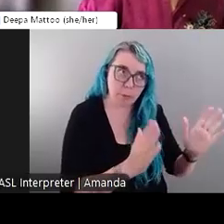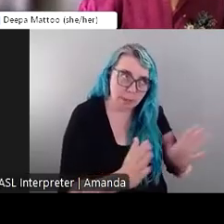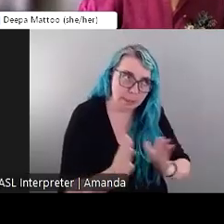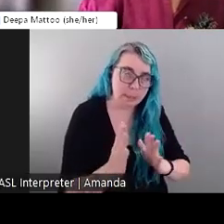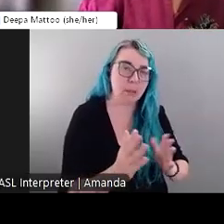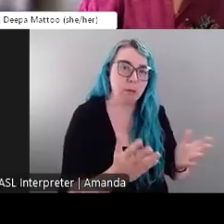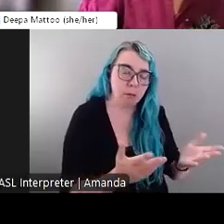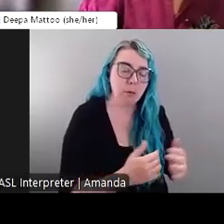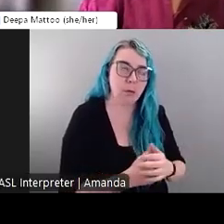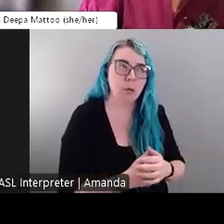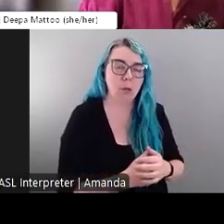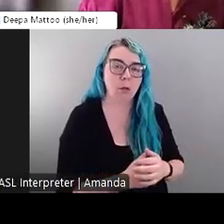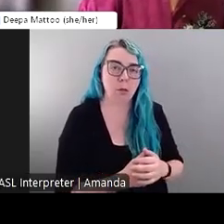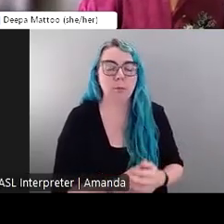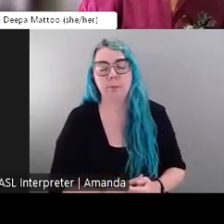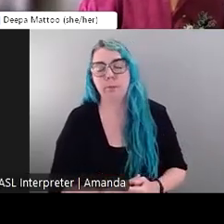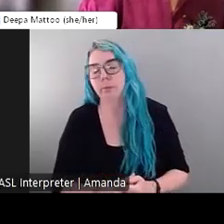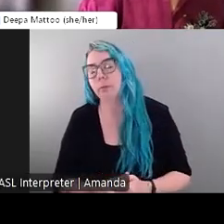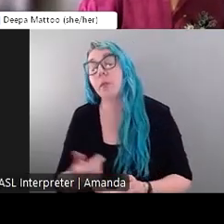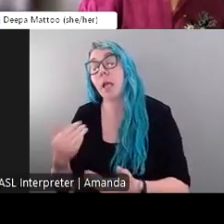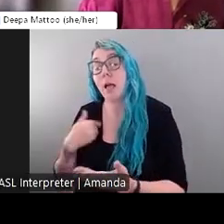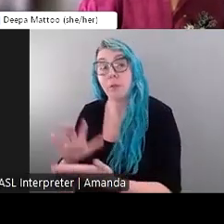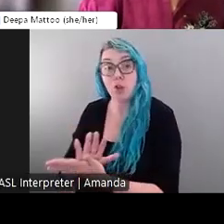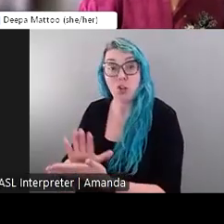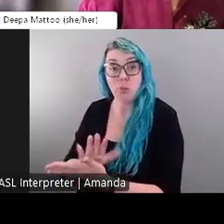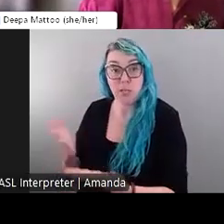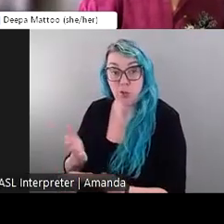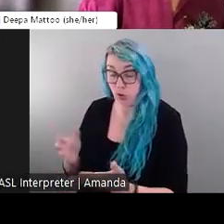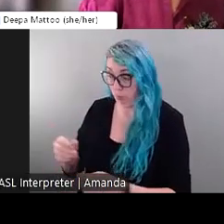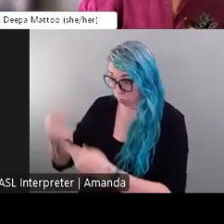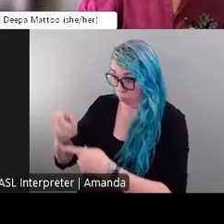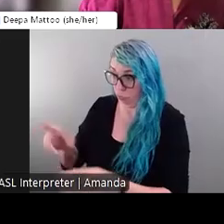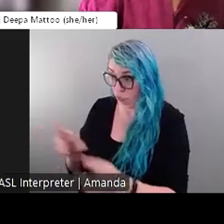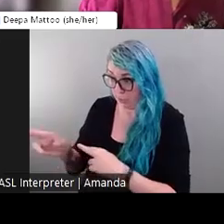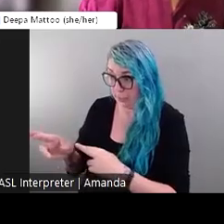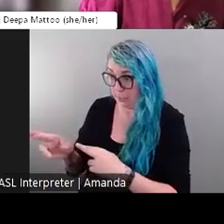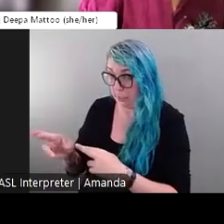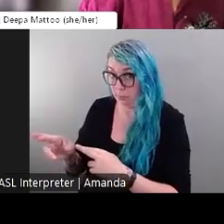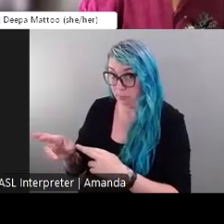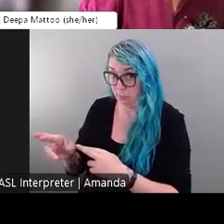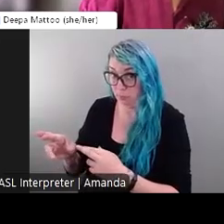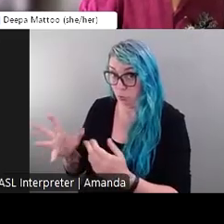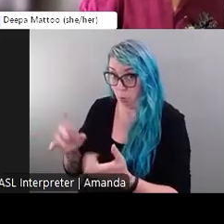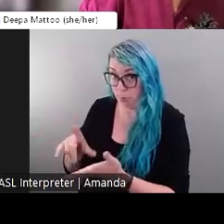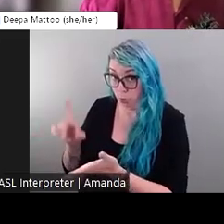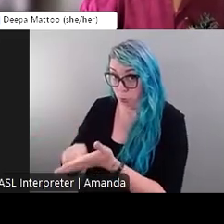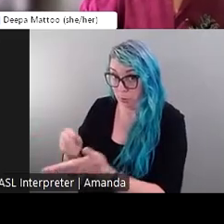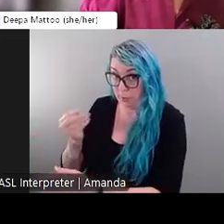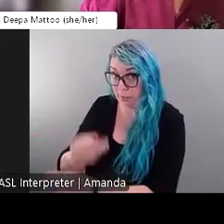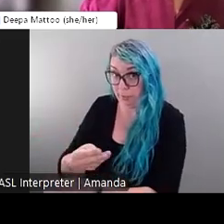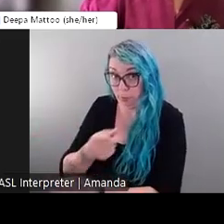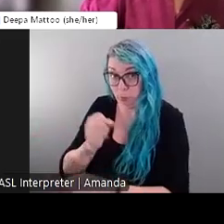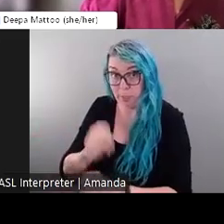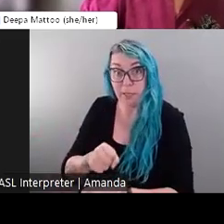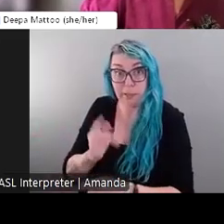this document that I have in front of me, um, do you think you can keep it safely and your girlfriend won't be